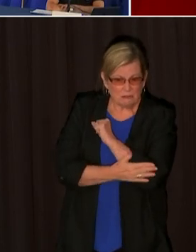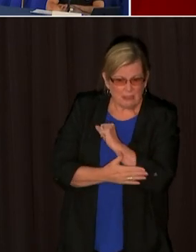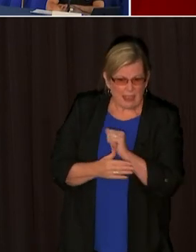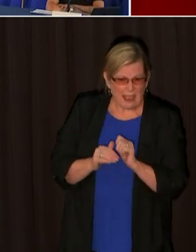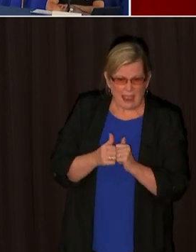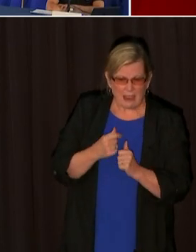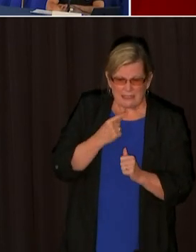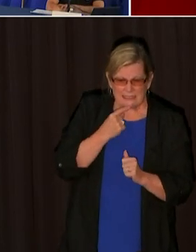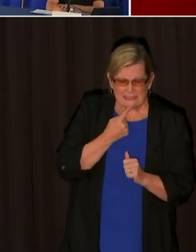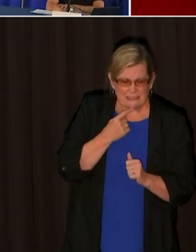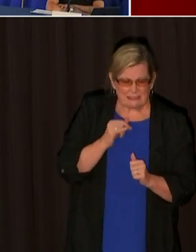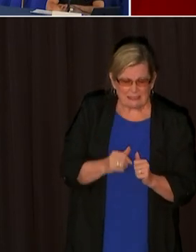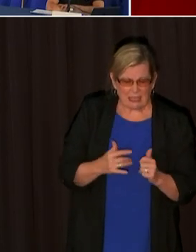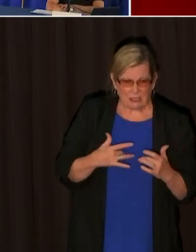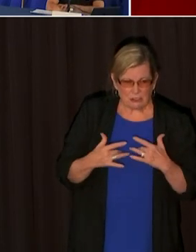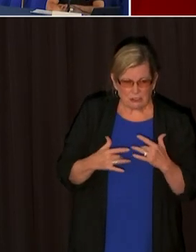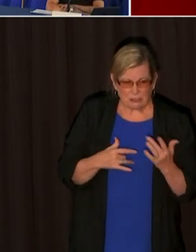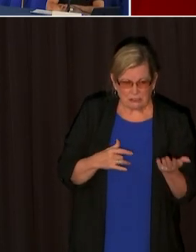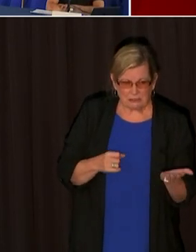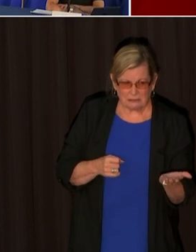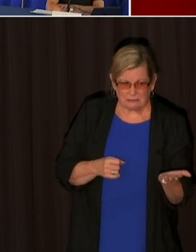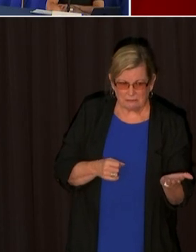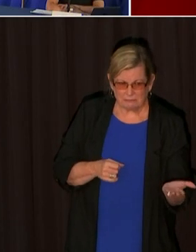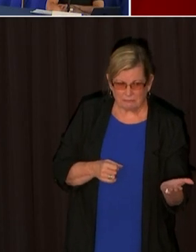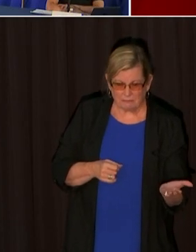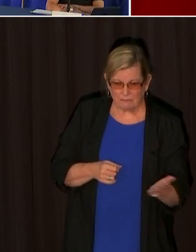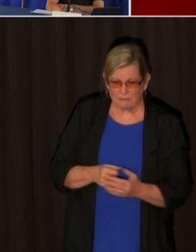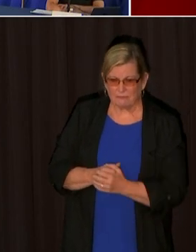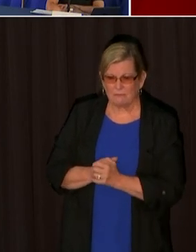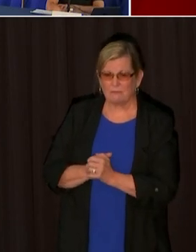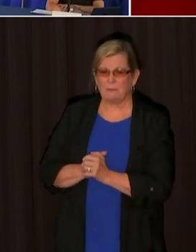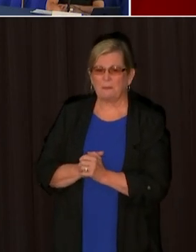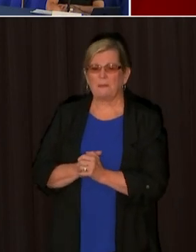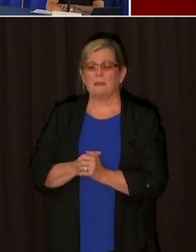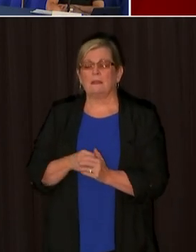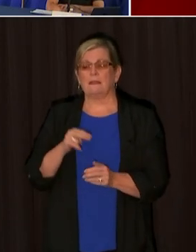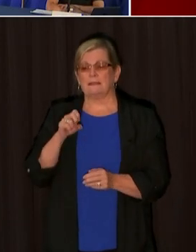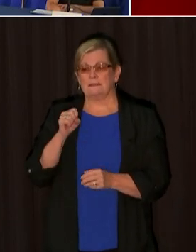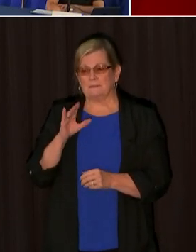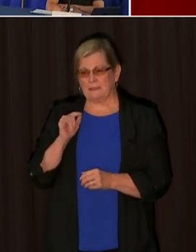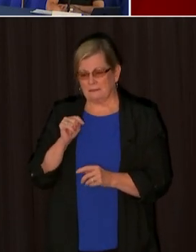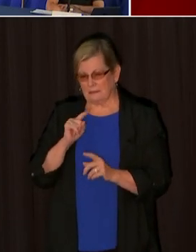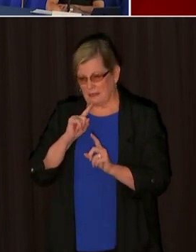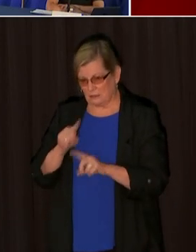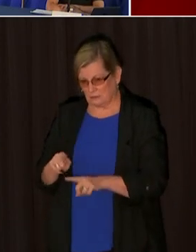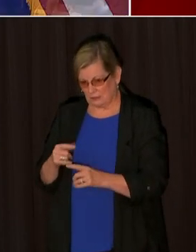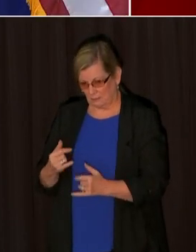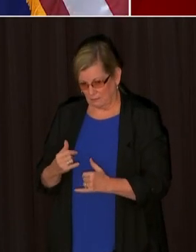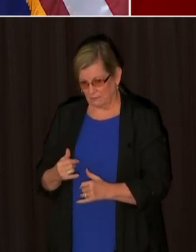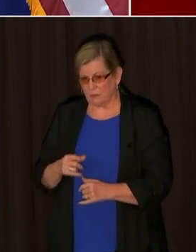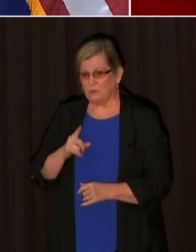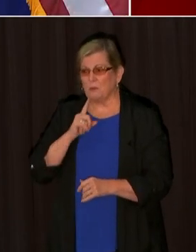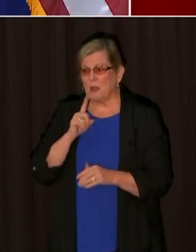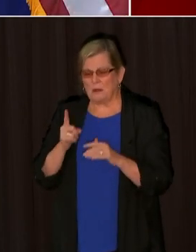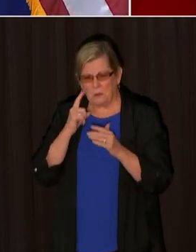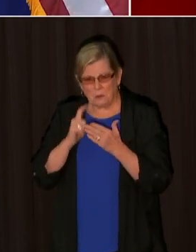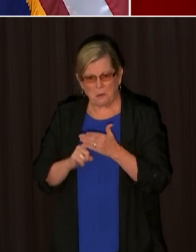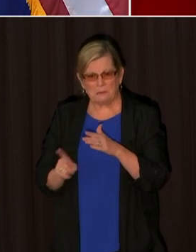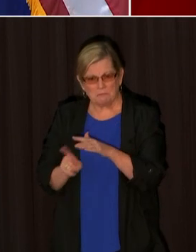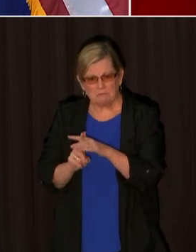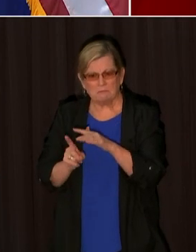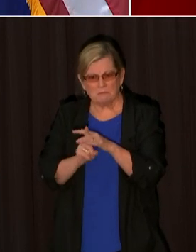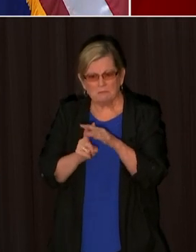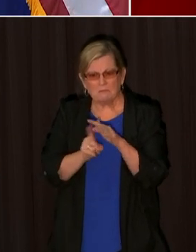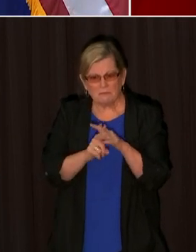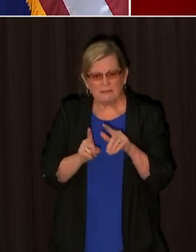is this for you? So it is a common theme in states and jurisdictions to